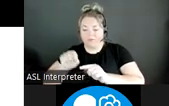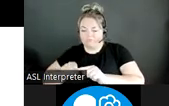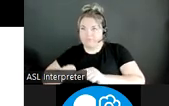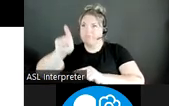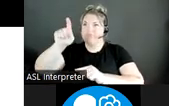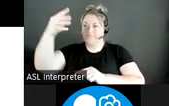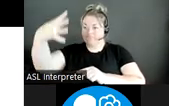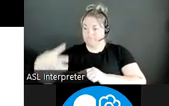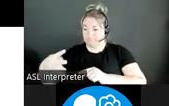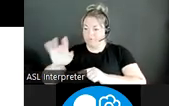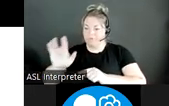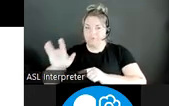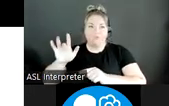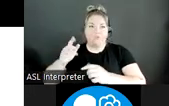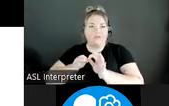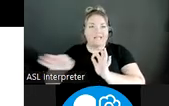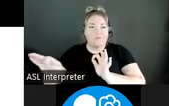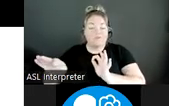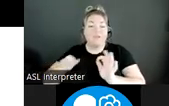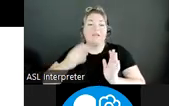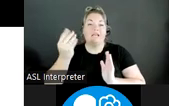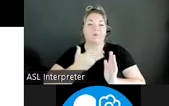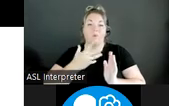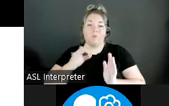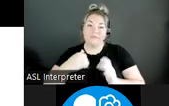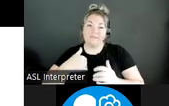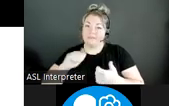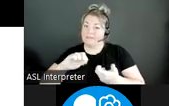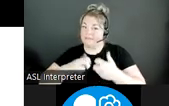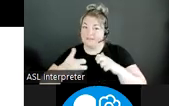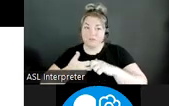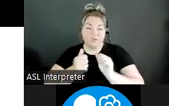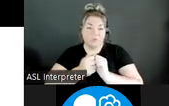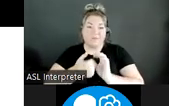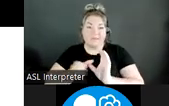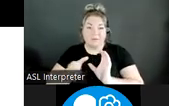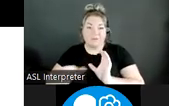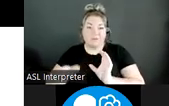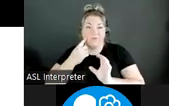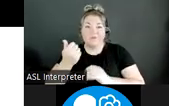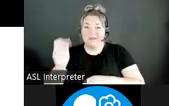translate for you. Again, please message me if you're having any issues with captions for any reason.